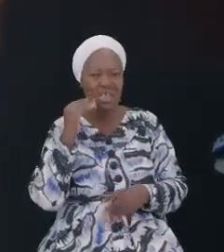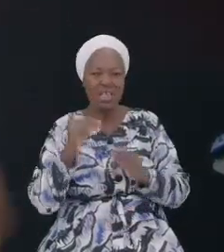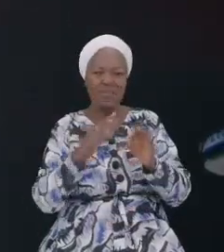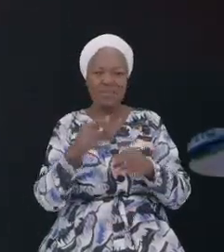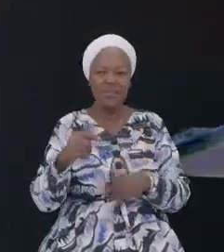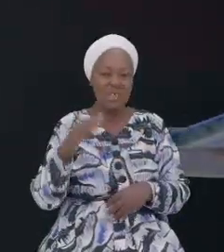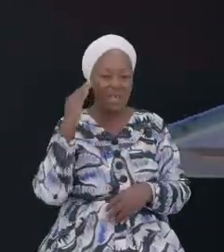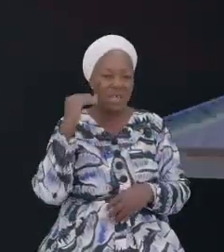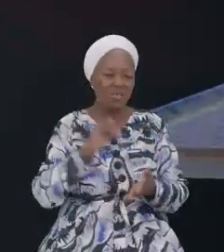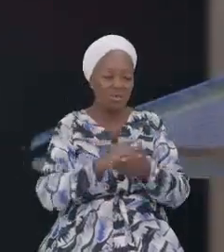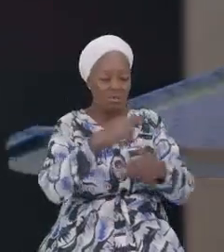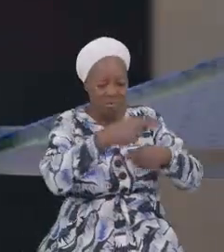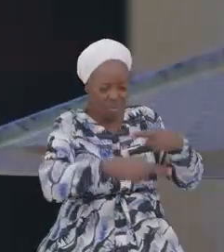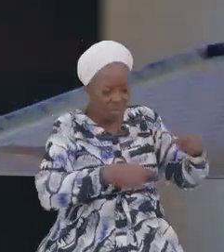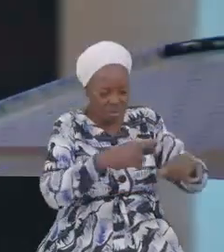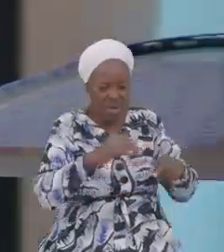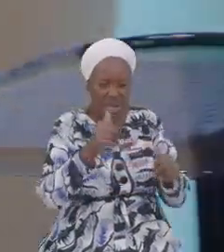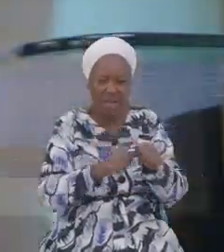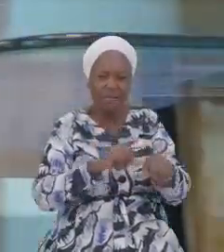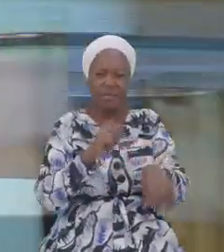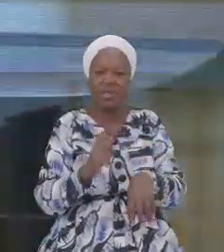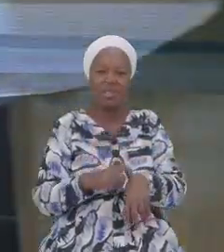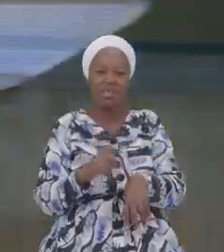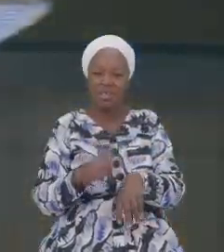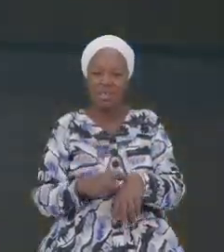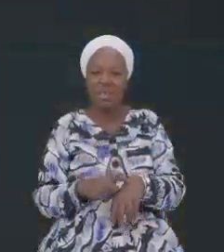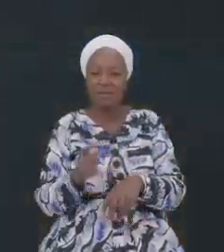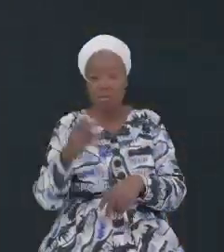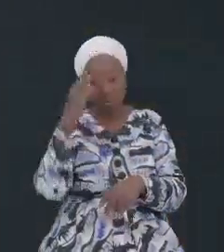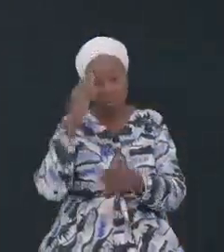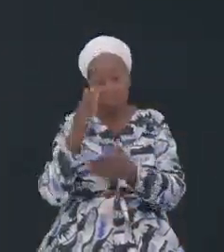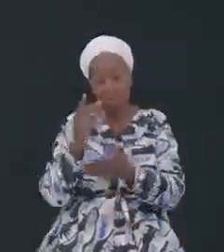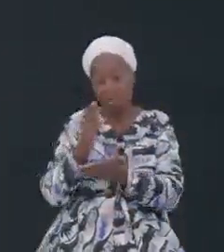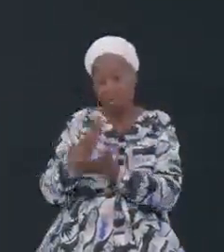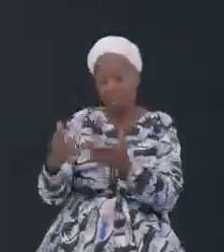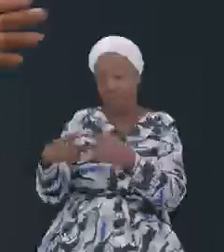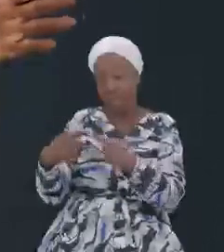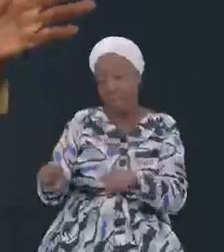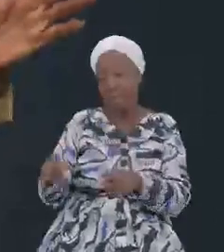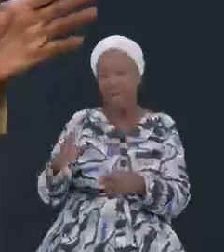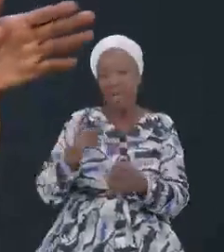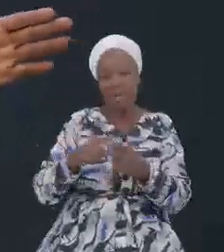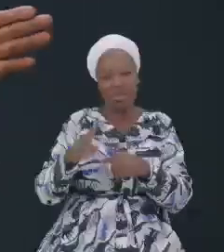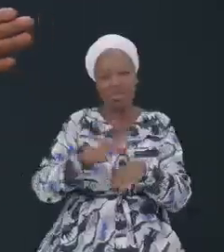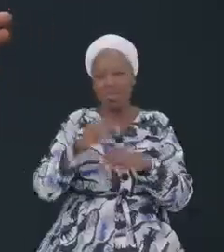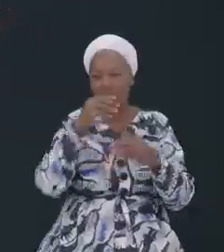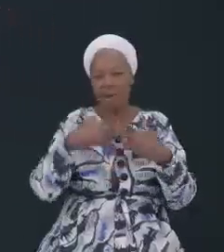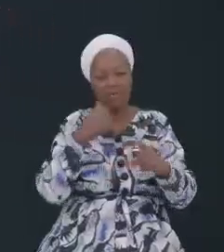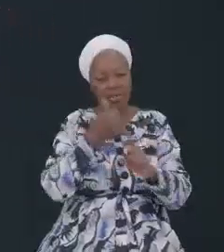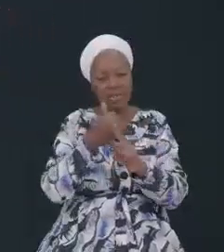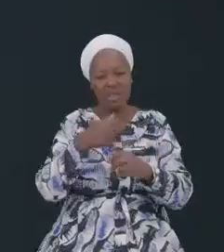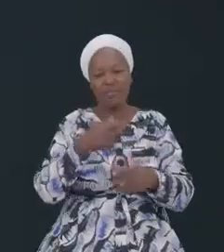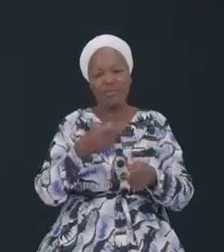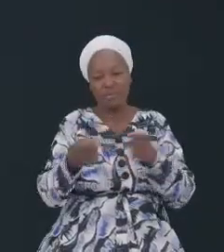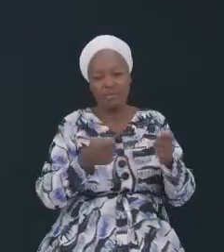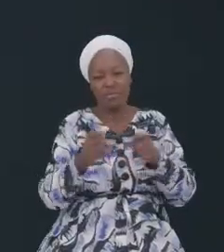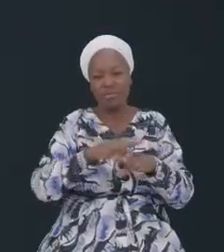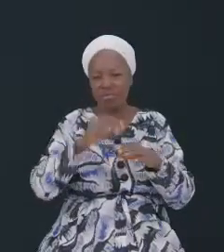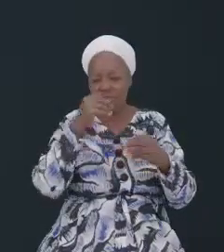is rolling every time, you know, something happens, it doesn't have the self-control, it doesn't have